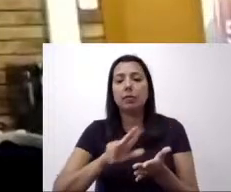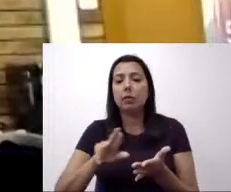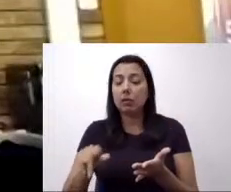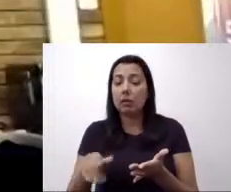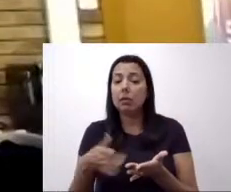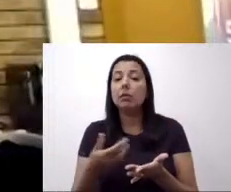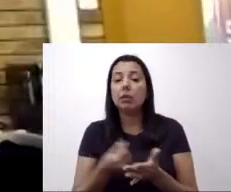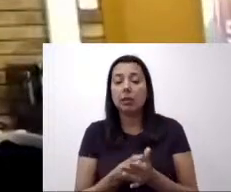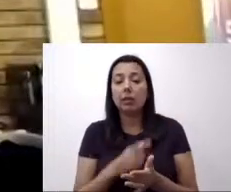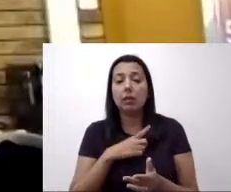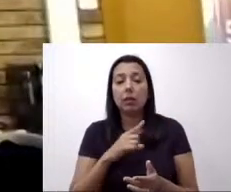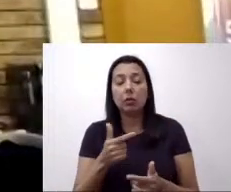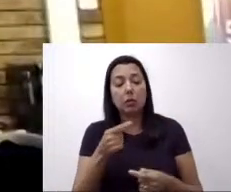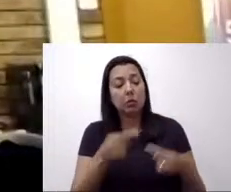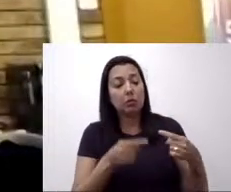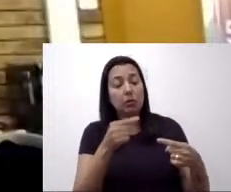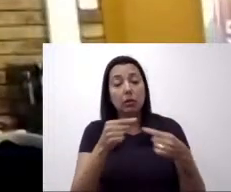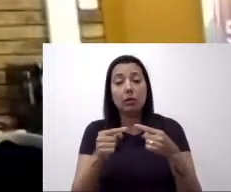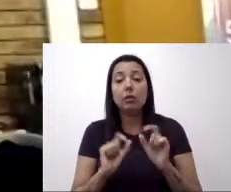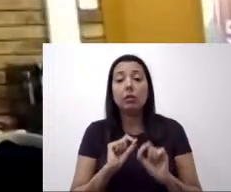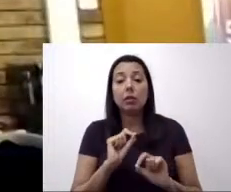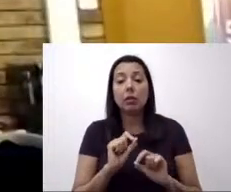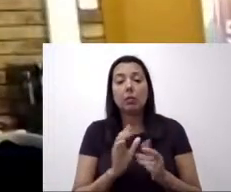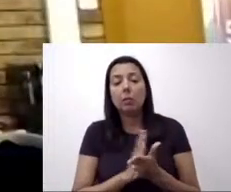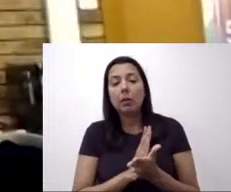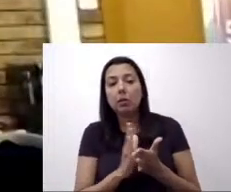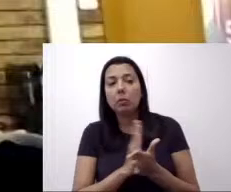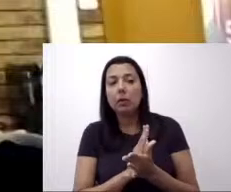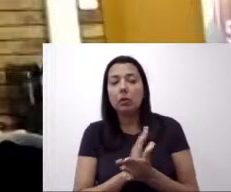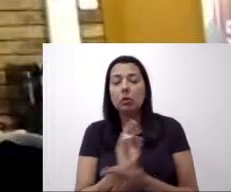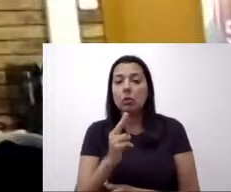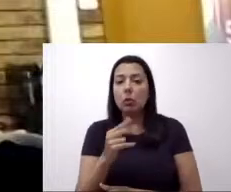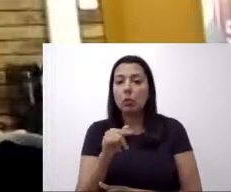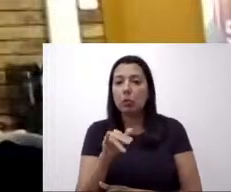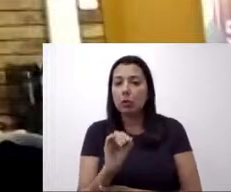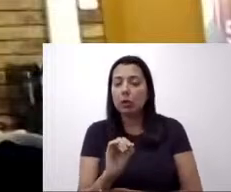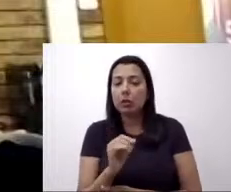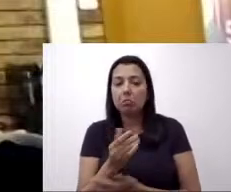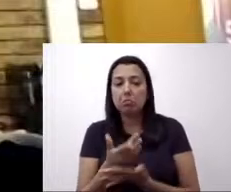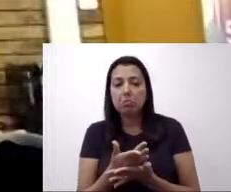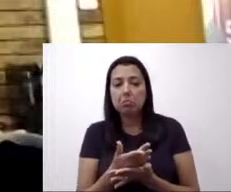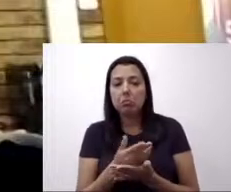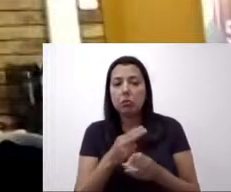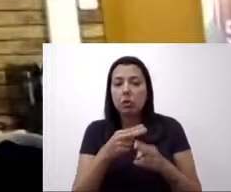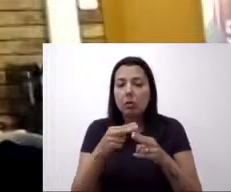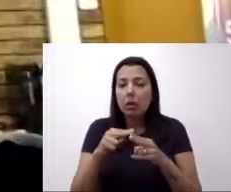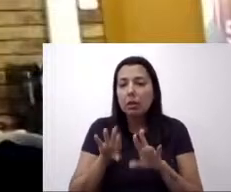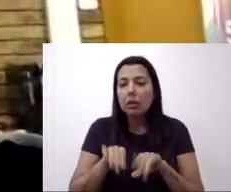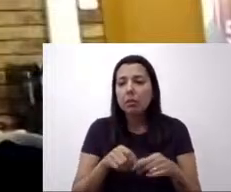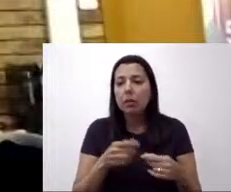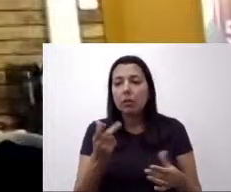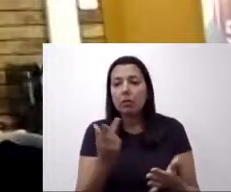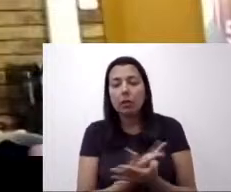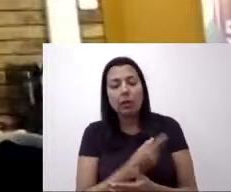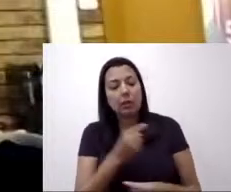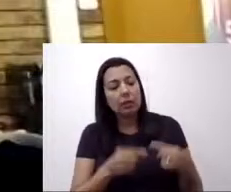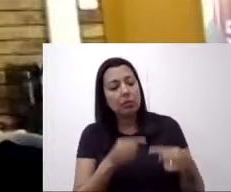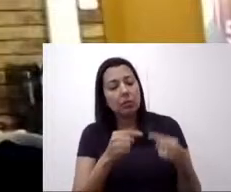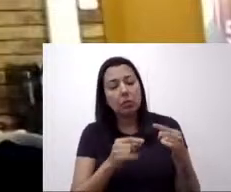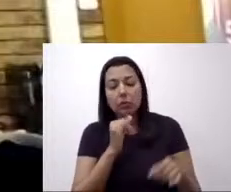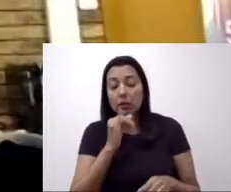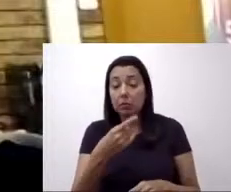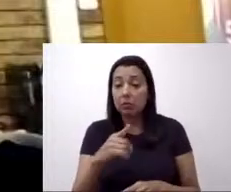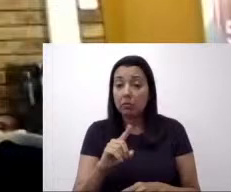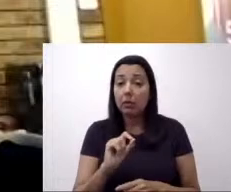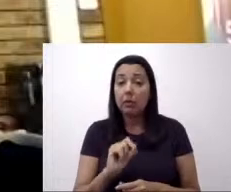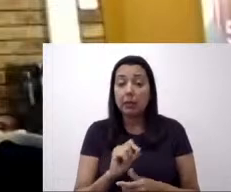something relatively homogeneous and a discrete stream. What's happened when the policy, for example, go in the mediatic agenda? It's not working,